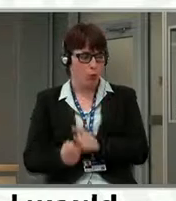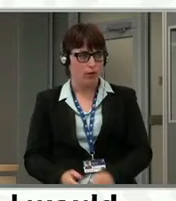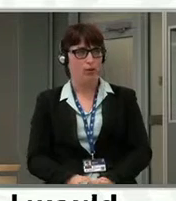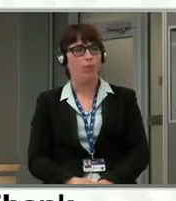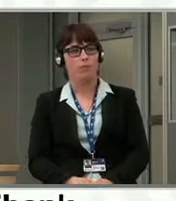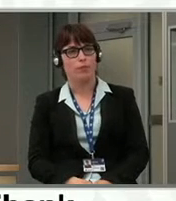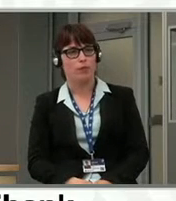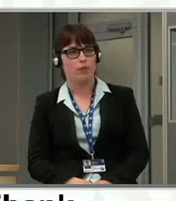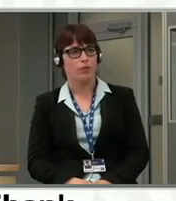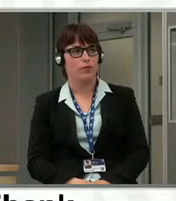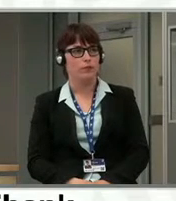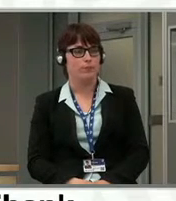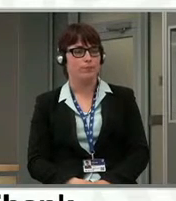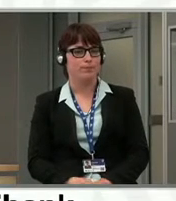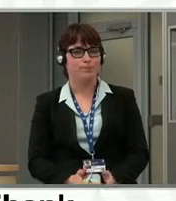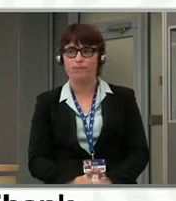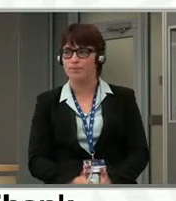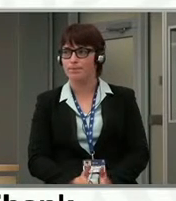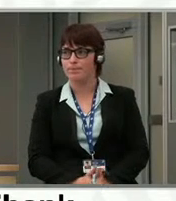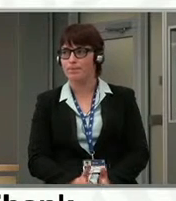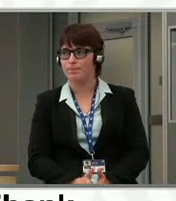to the interpreters.